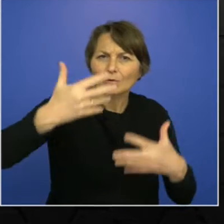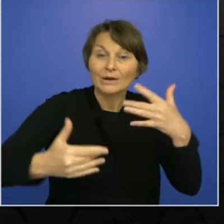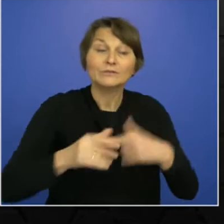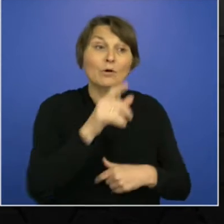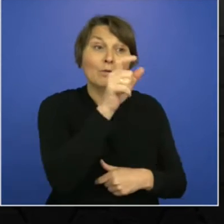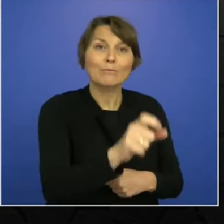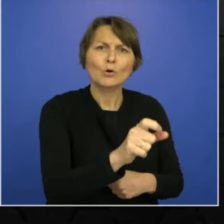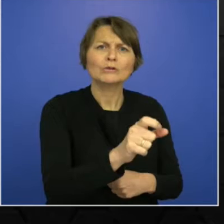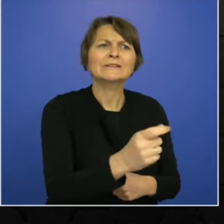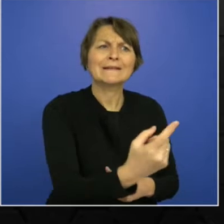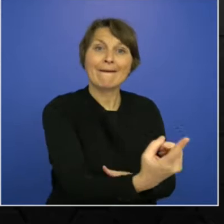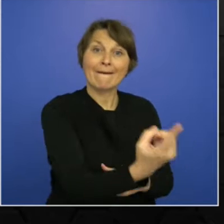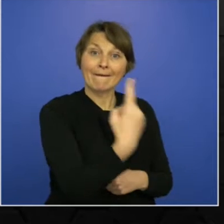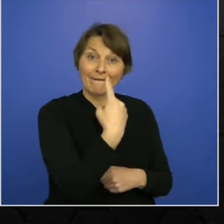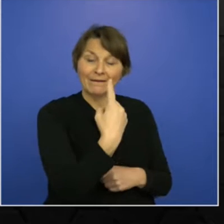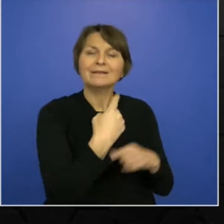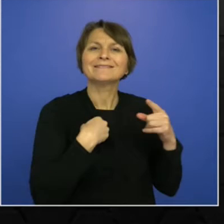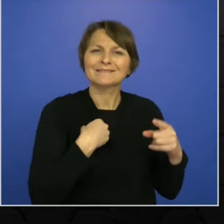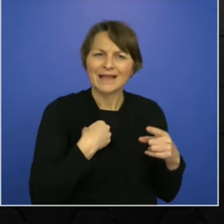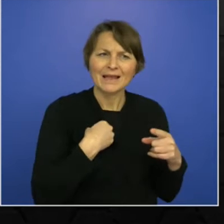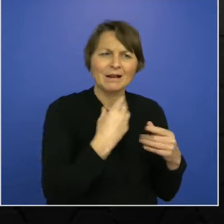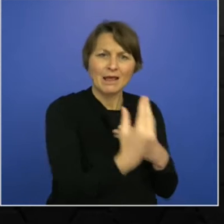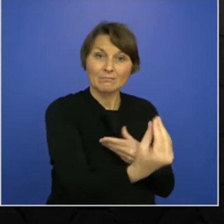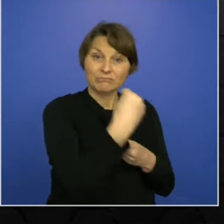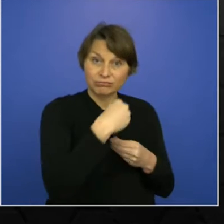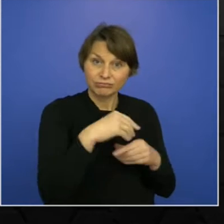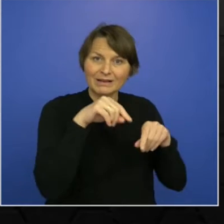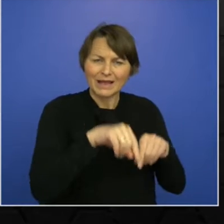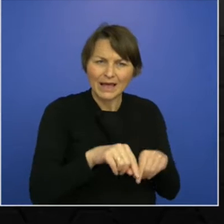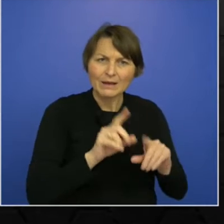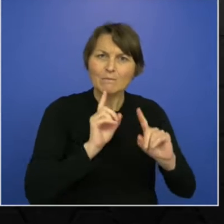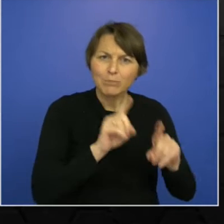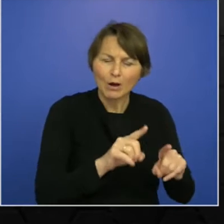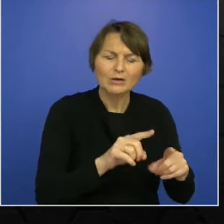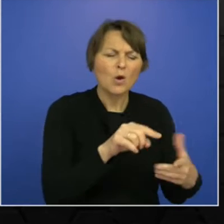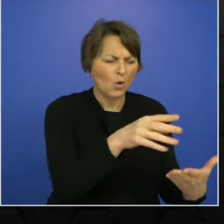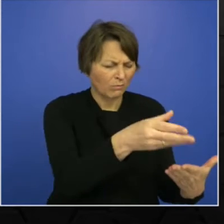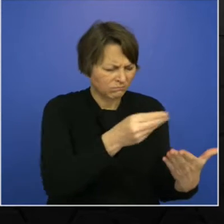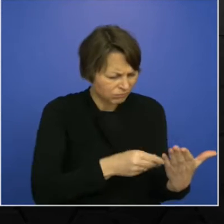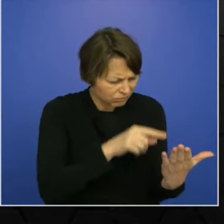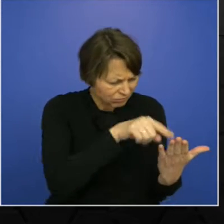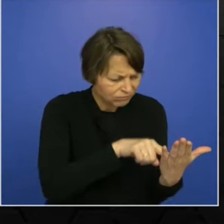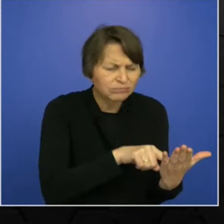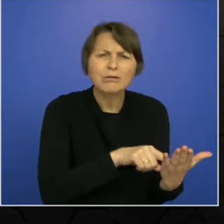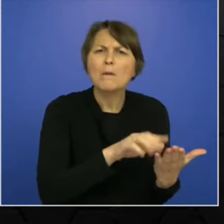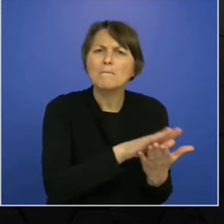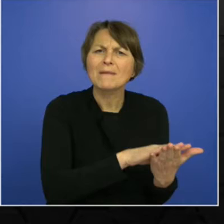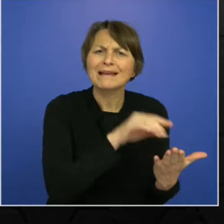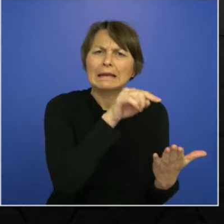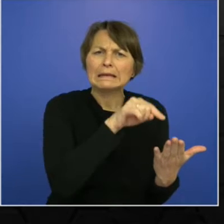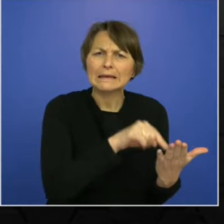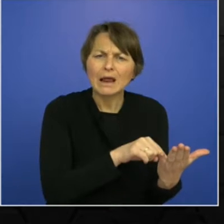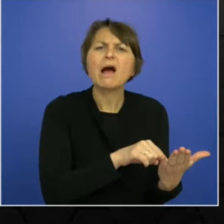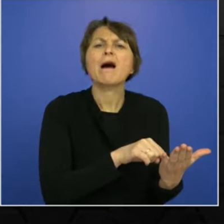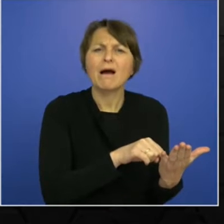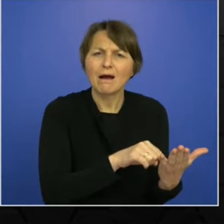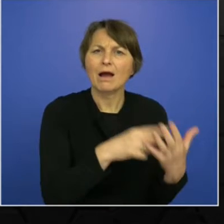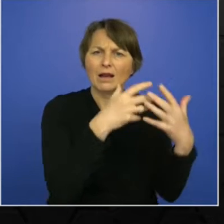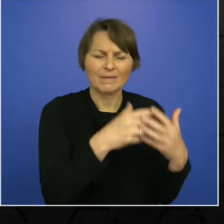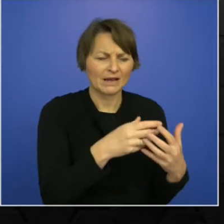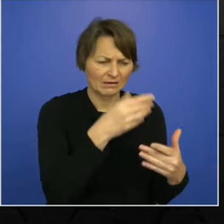to predict the overall meaning, and in this way pull out some information about what the user wants or make a